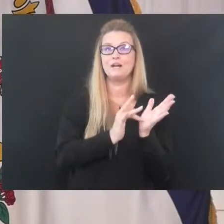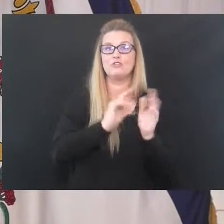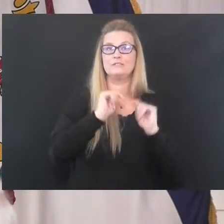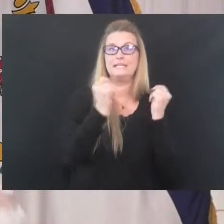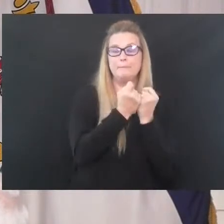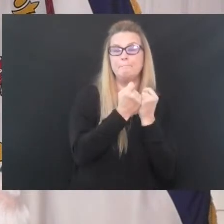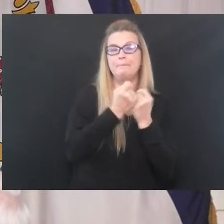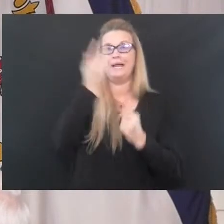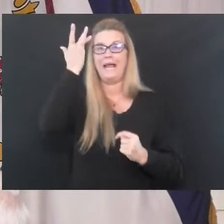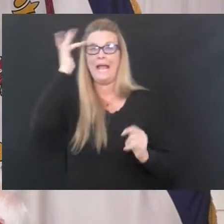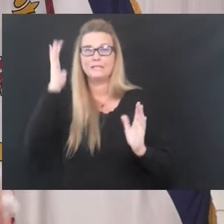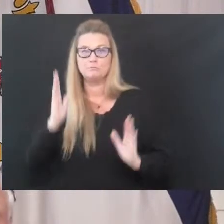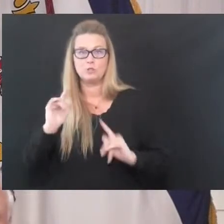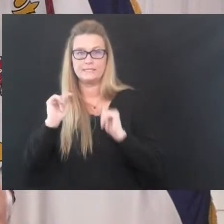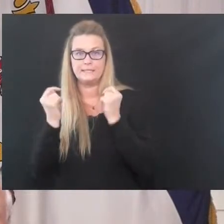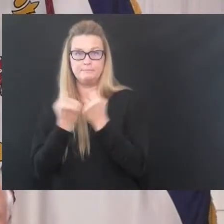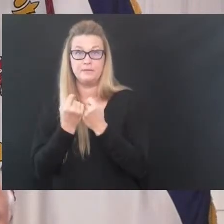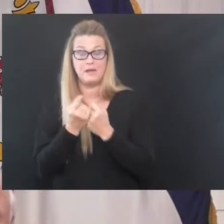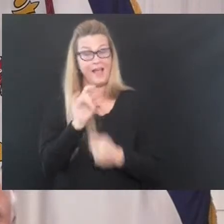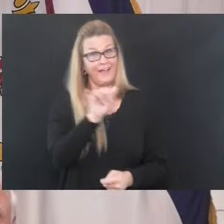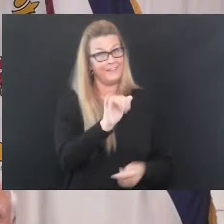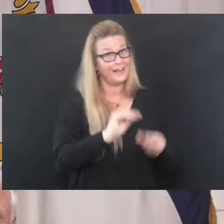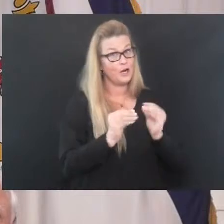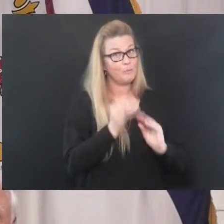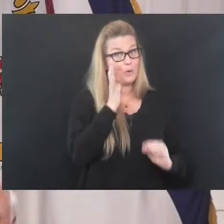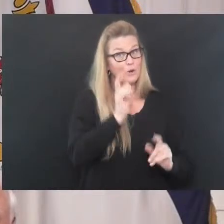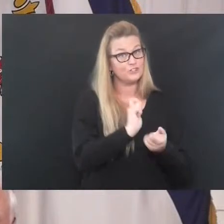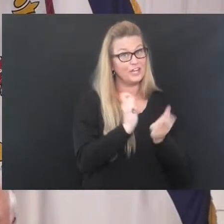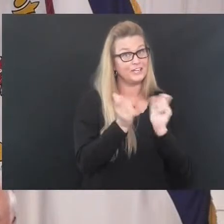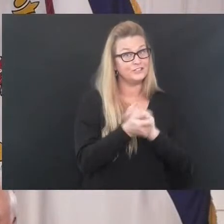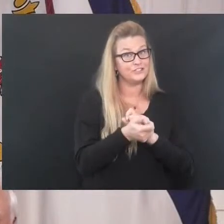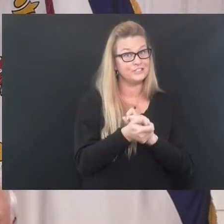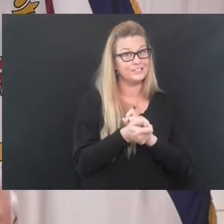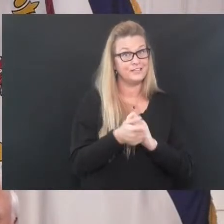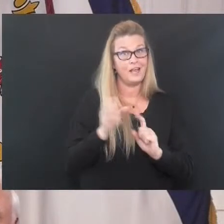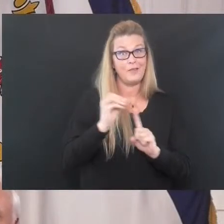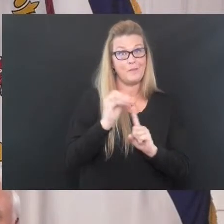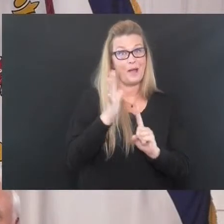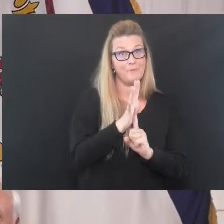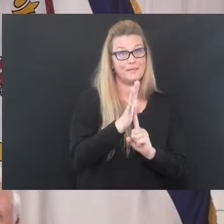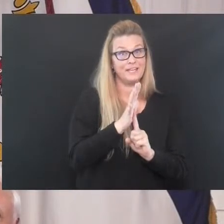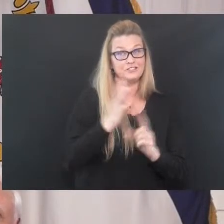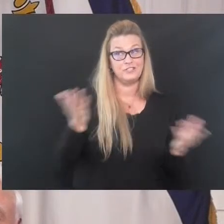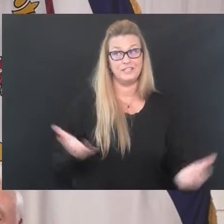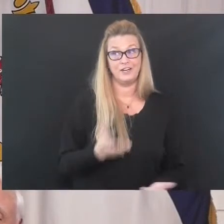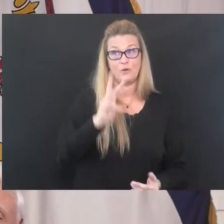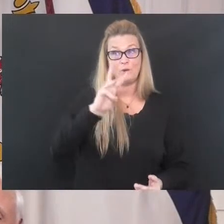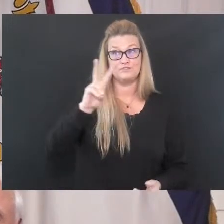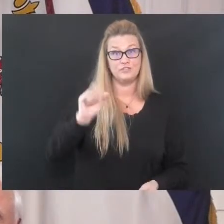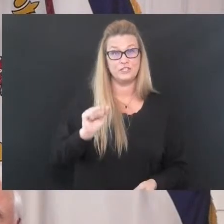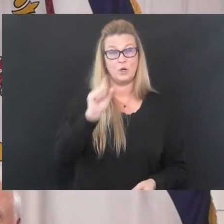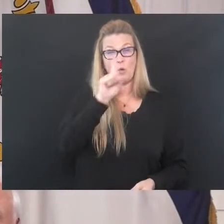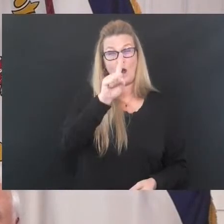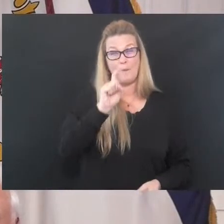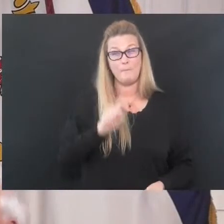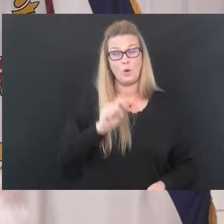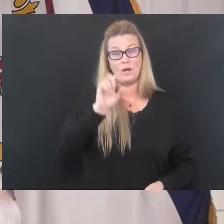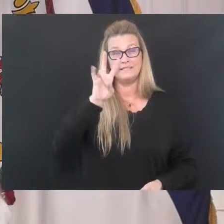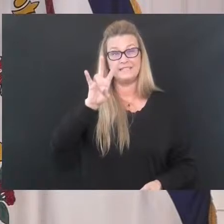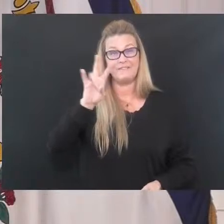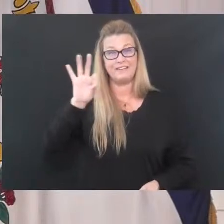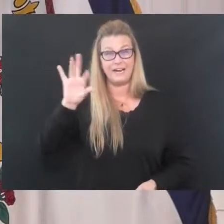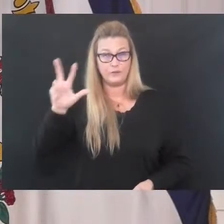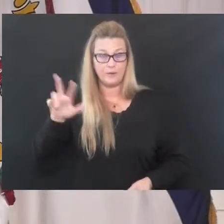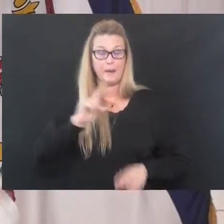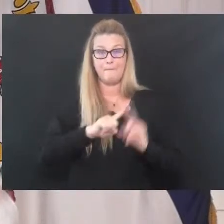experts. Now, this number will change because our population in the state of West Virginia is 1,793,000, but